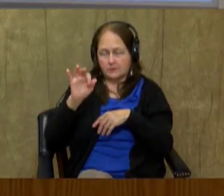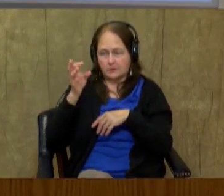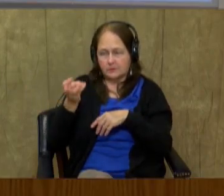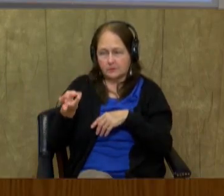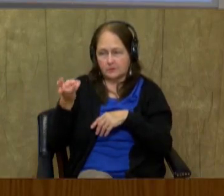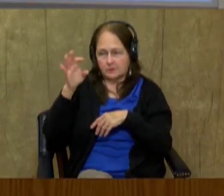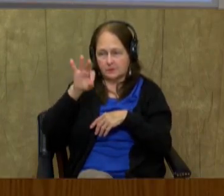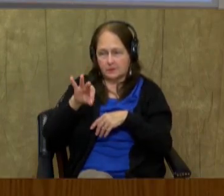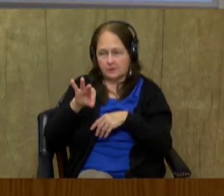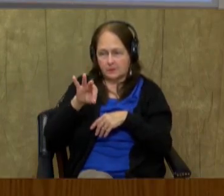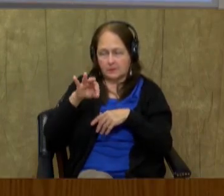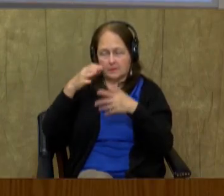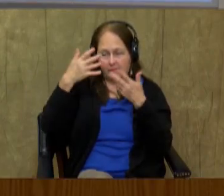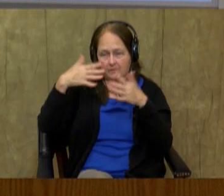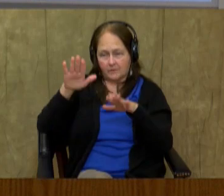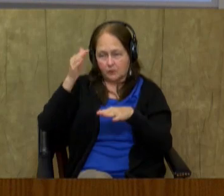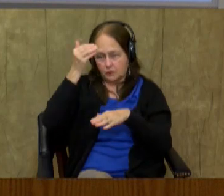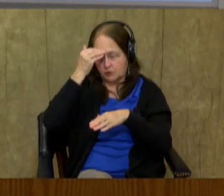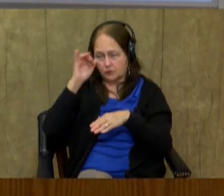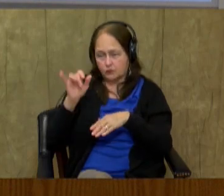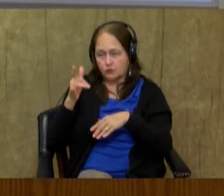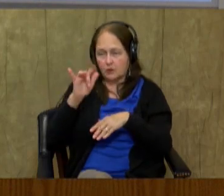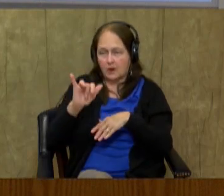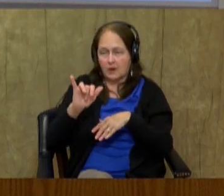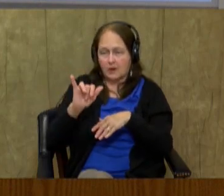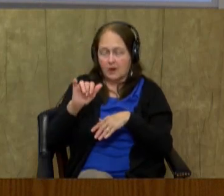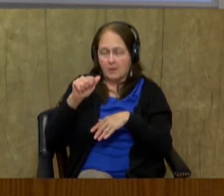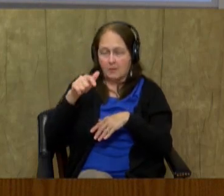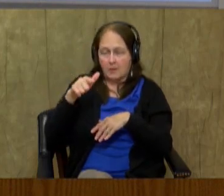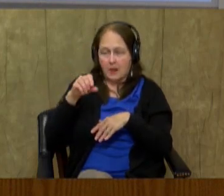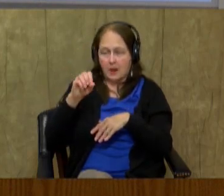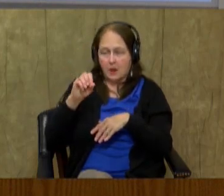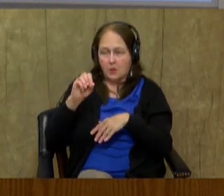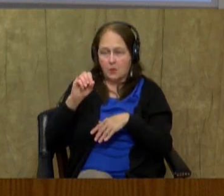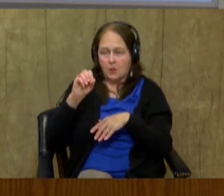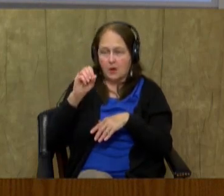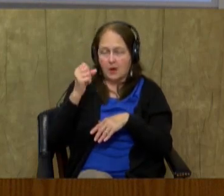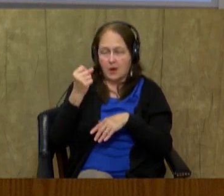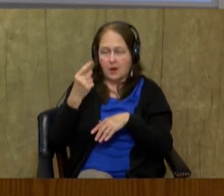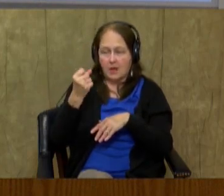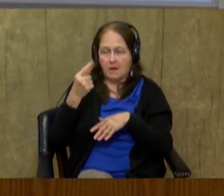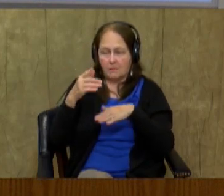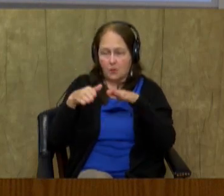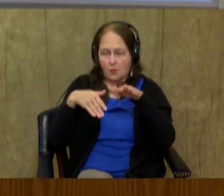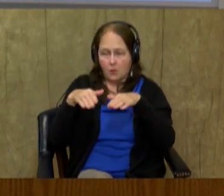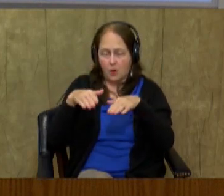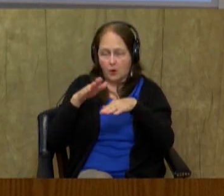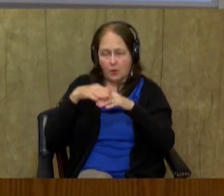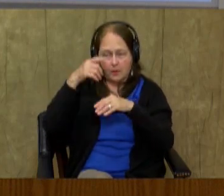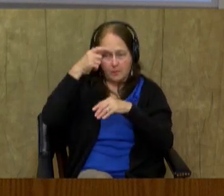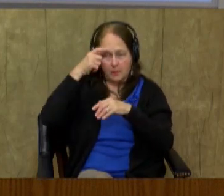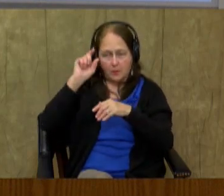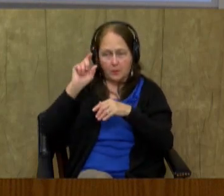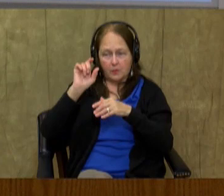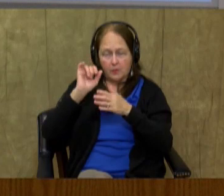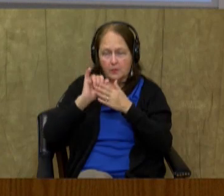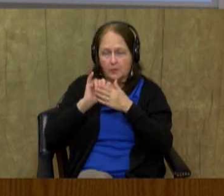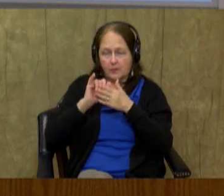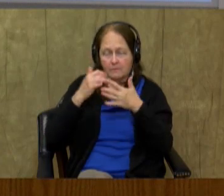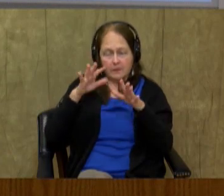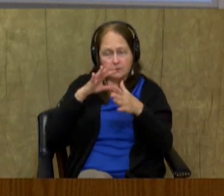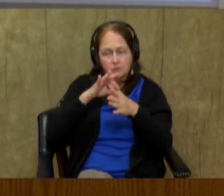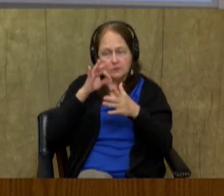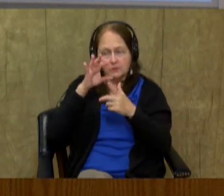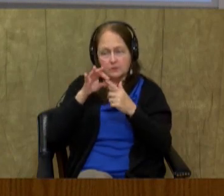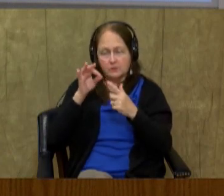1969. We already knew that in July we were going to have Apollo 11 where we planned to walk on the moon, and those astronauts were already